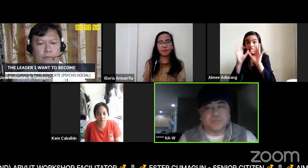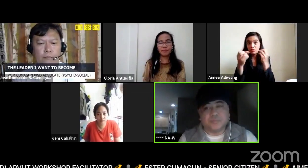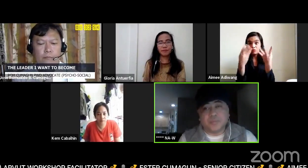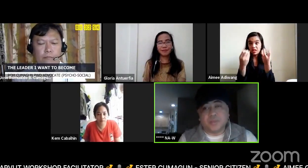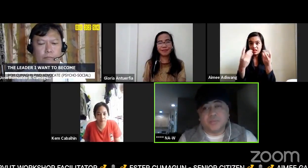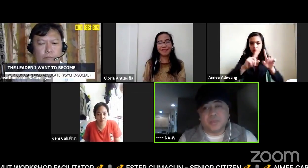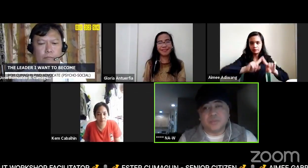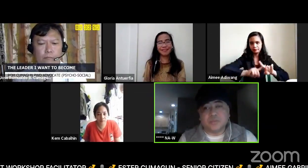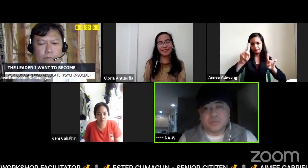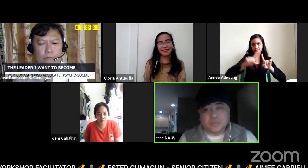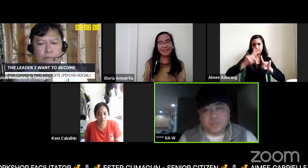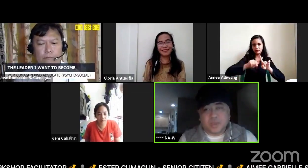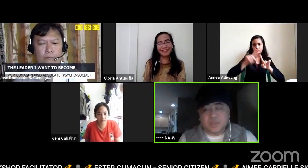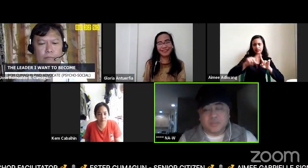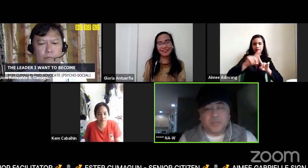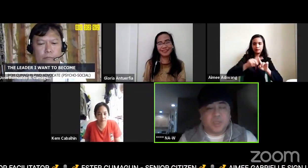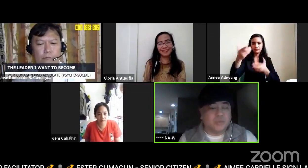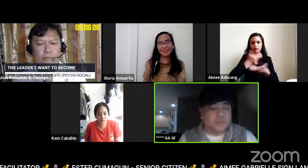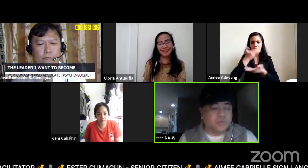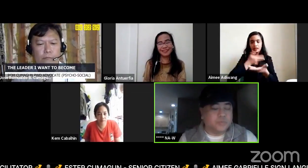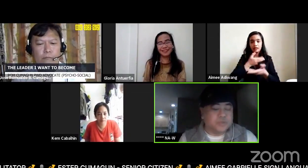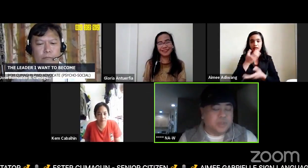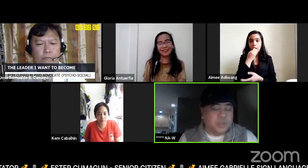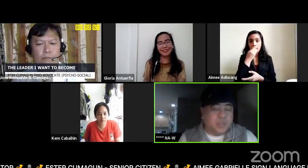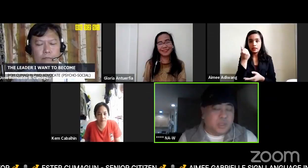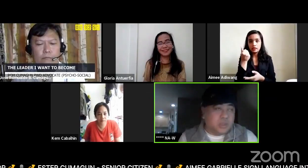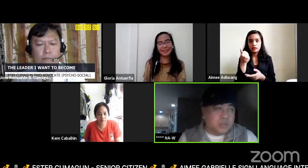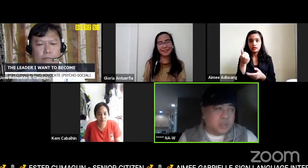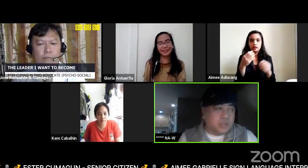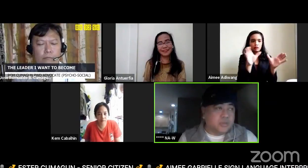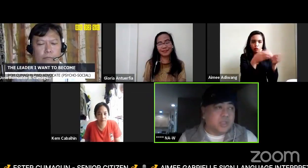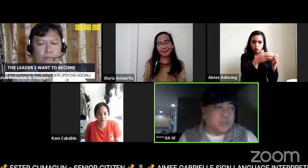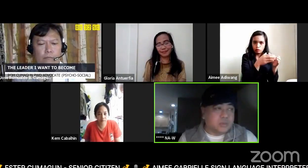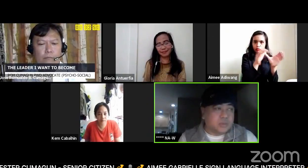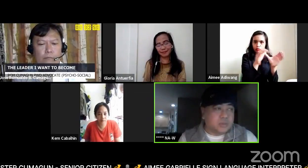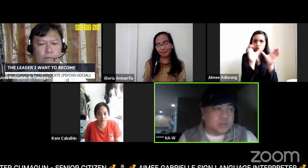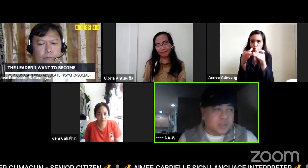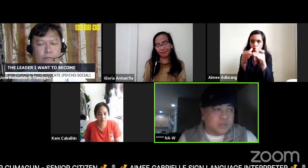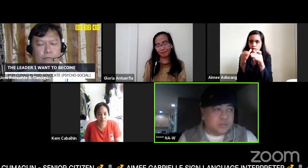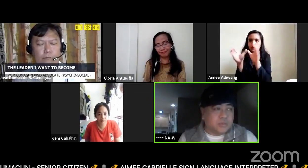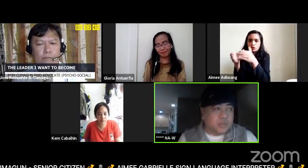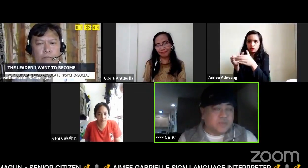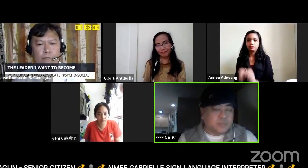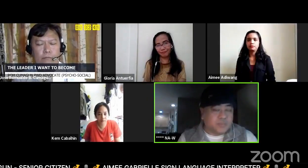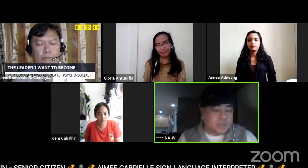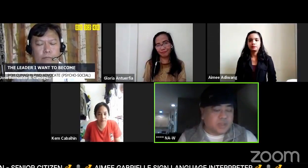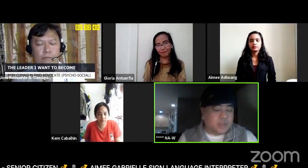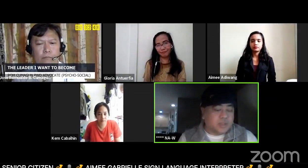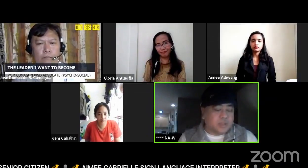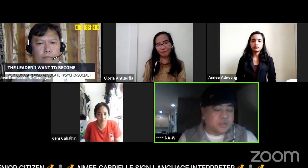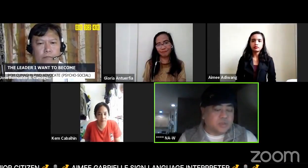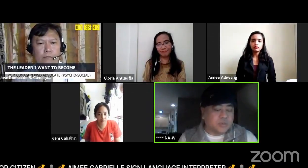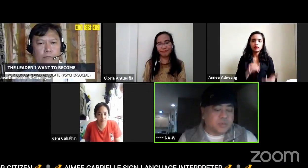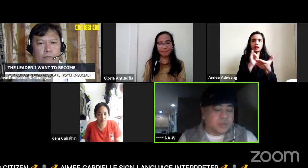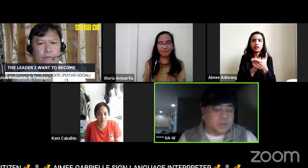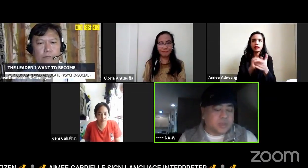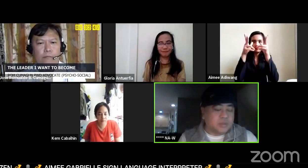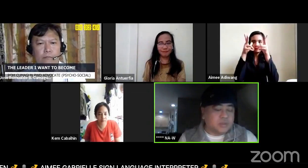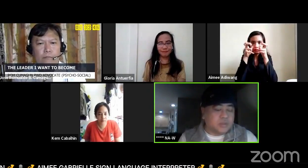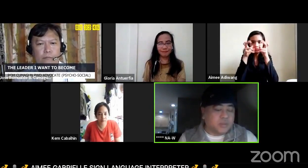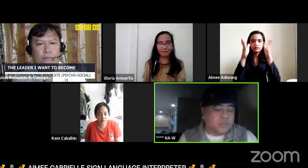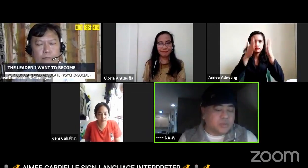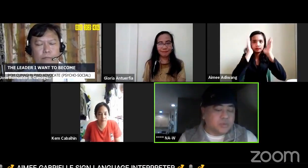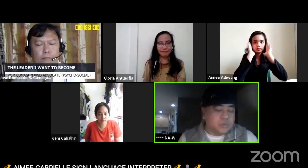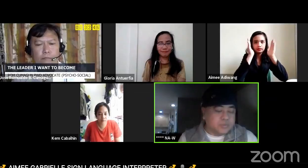No? Medyo mas maganda i-break into groups to give that attention.